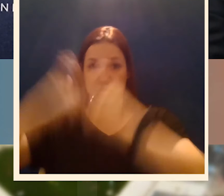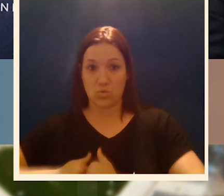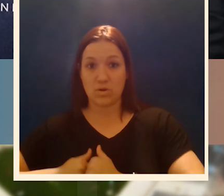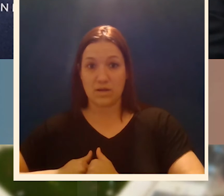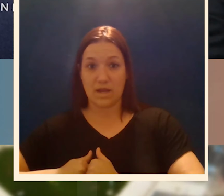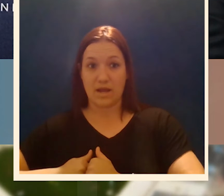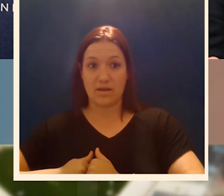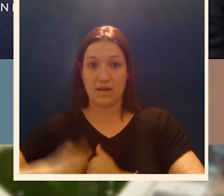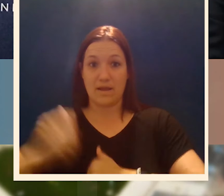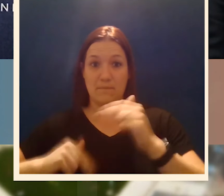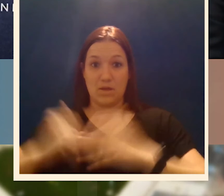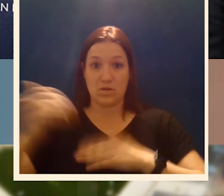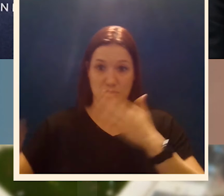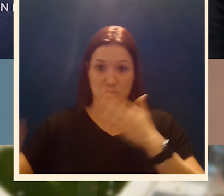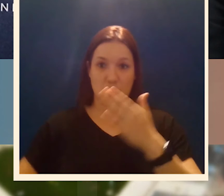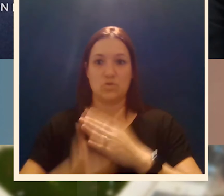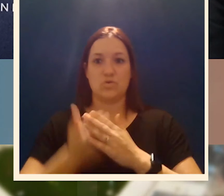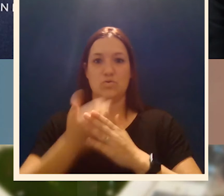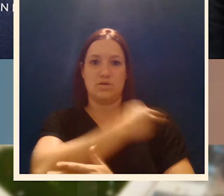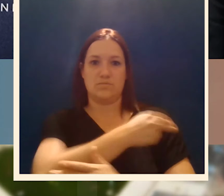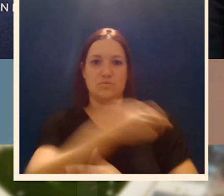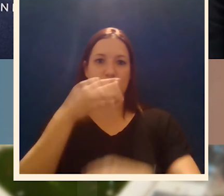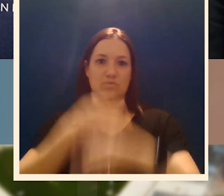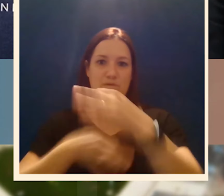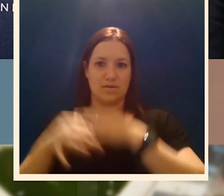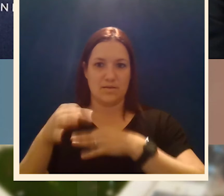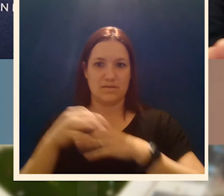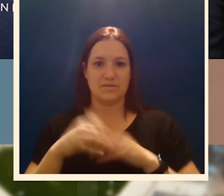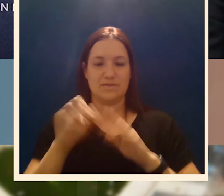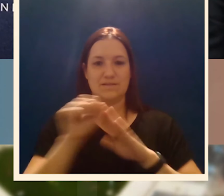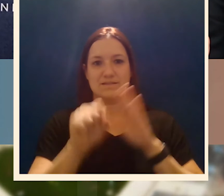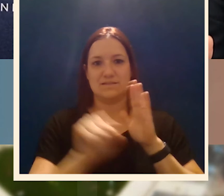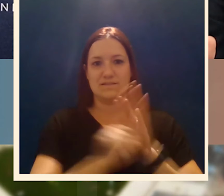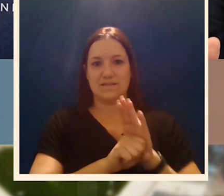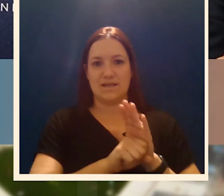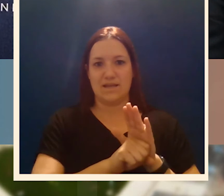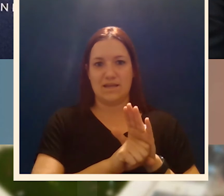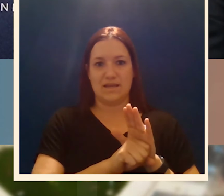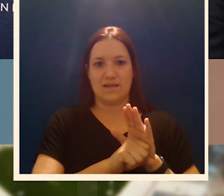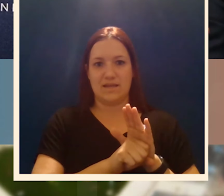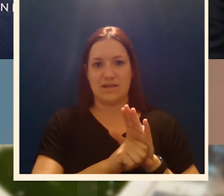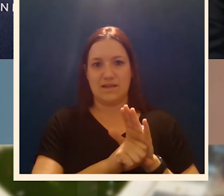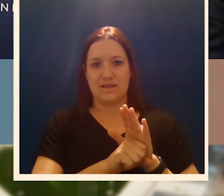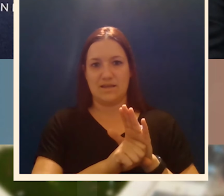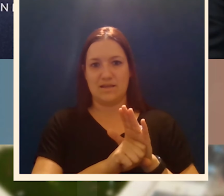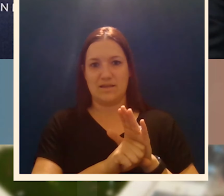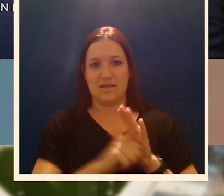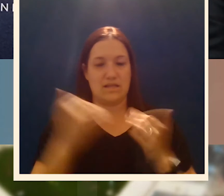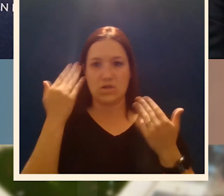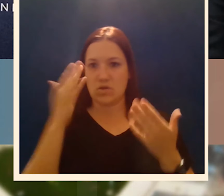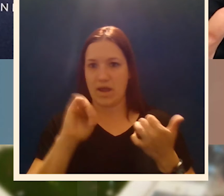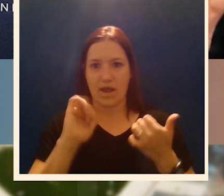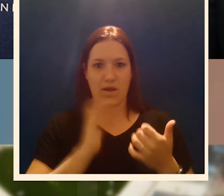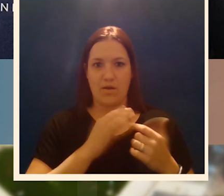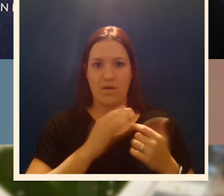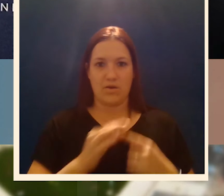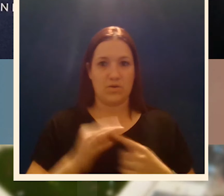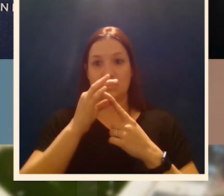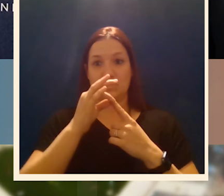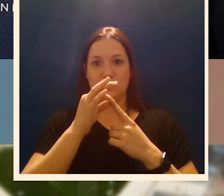our unique facility would perform. So they would love to see us build almost a 50 to 70%